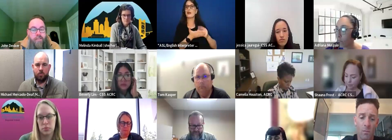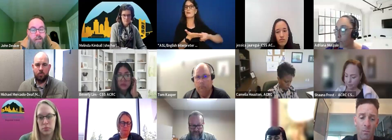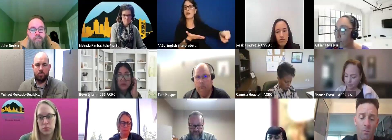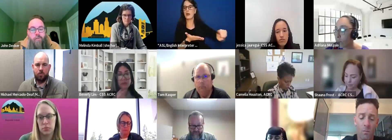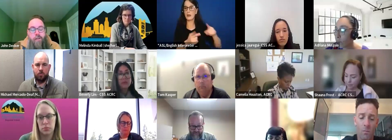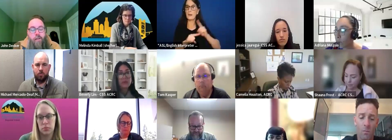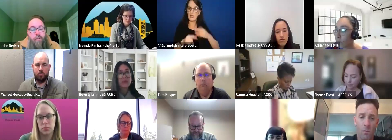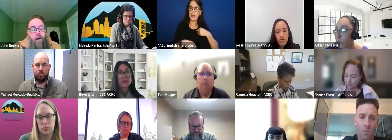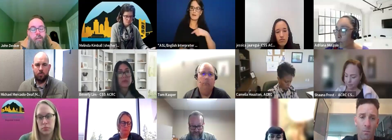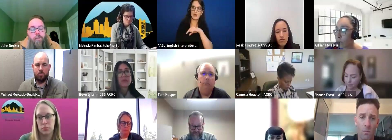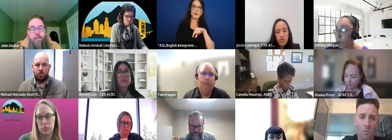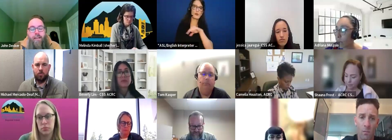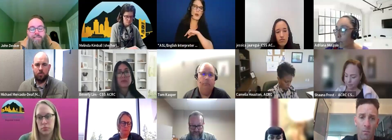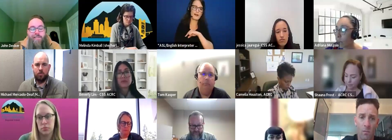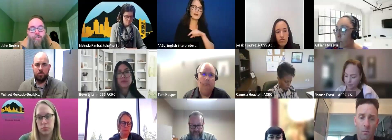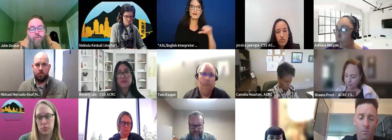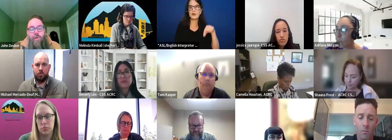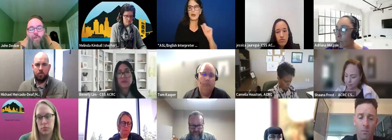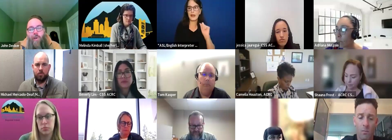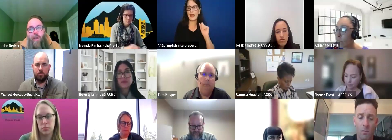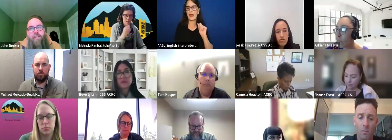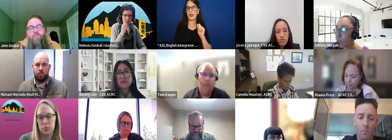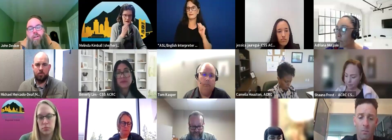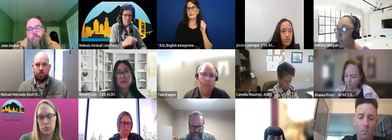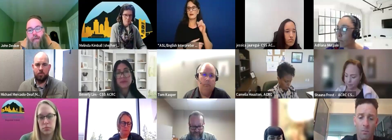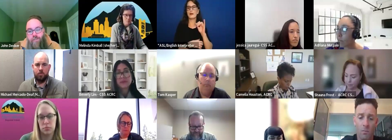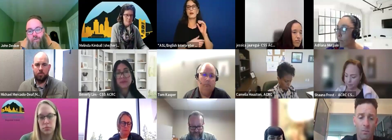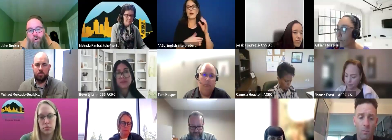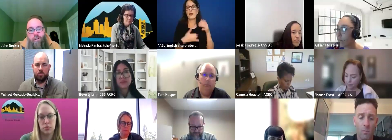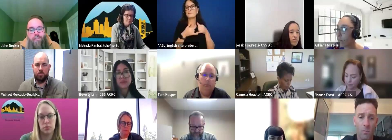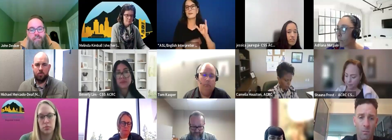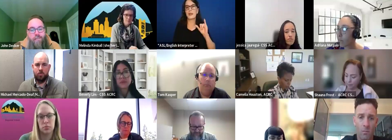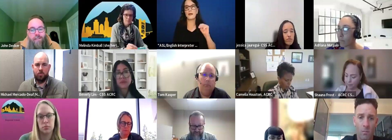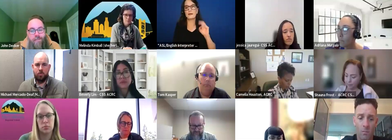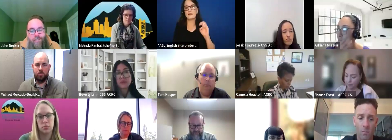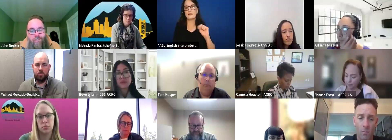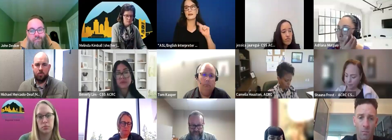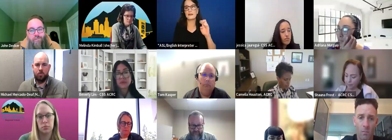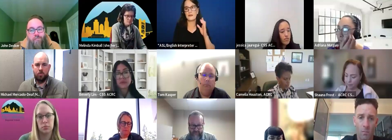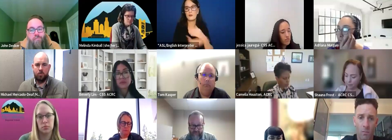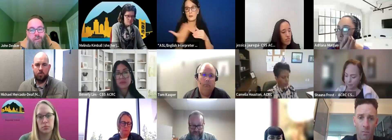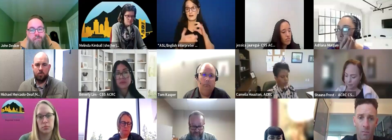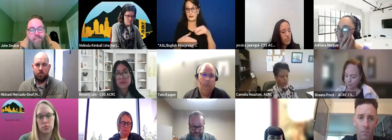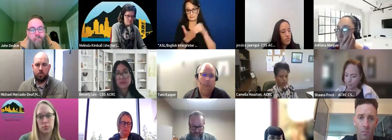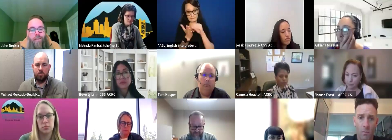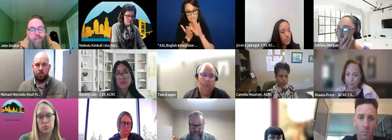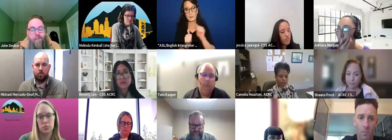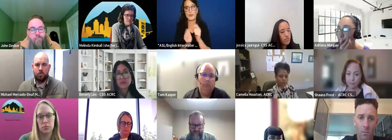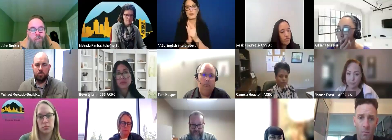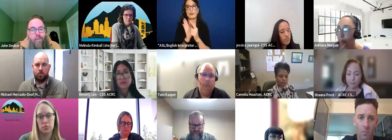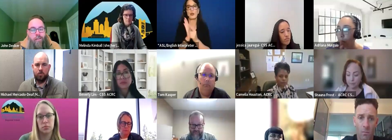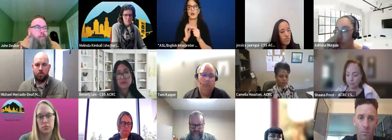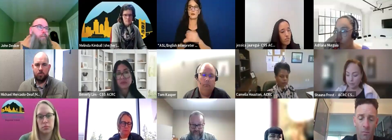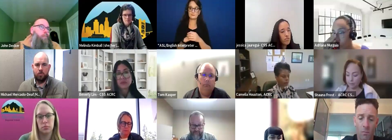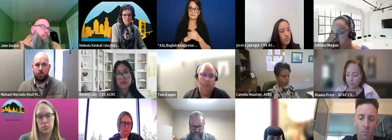implementing the rate study that's written into law. And so, as you can imagine, the quality incentive expectations for service providers that might need to